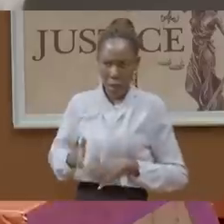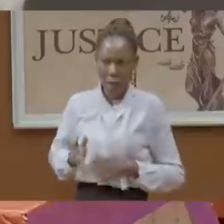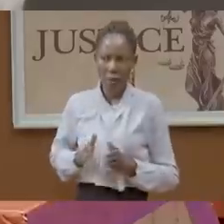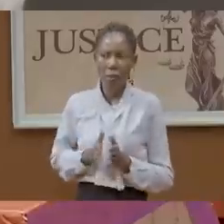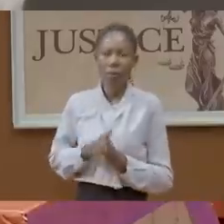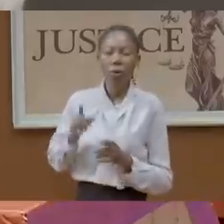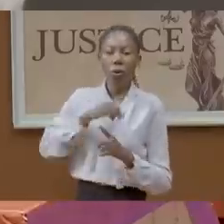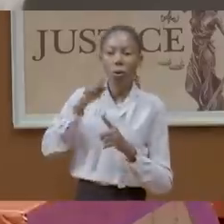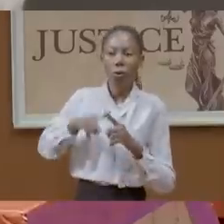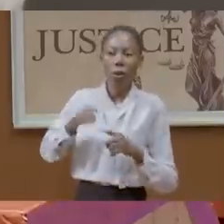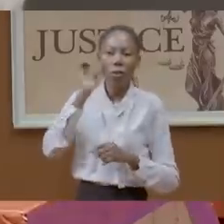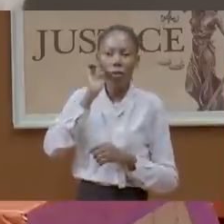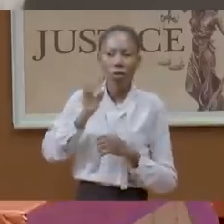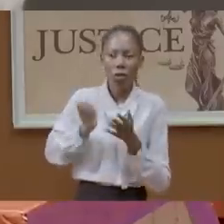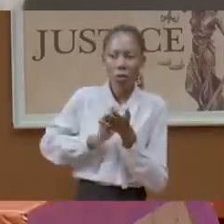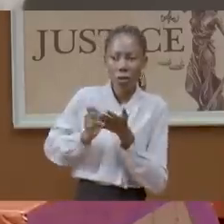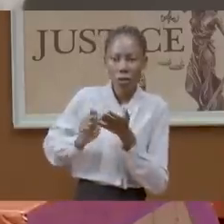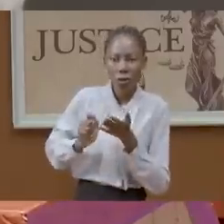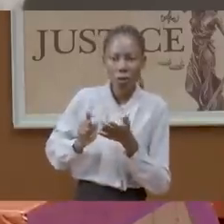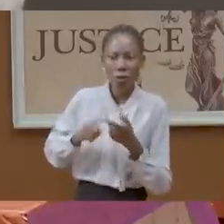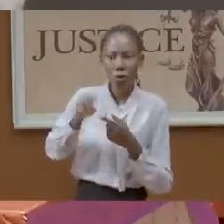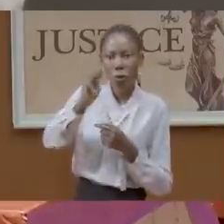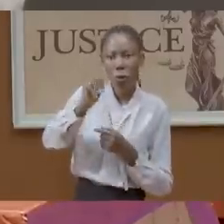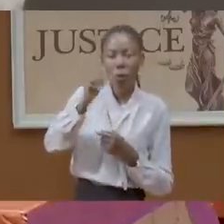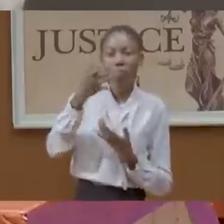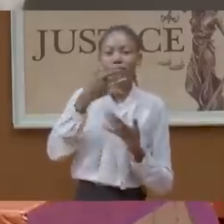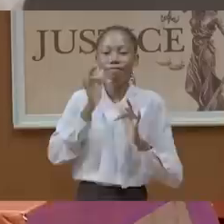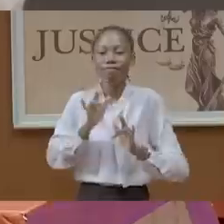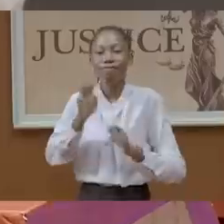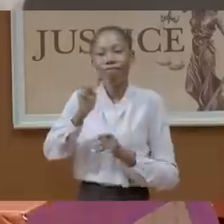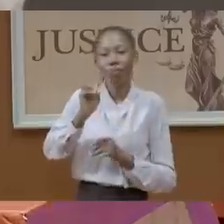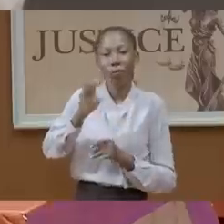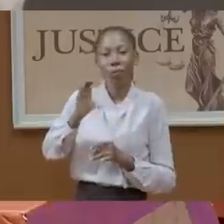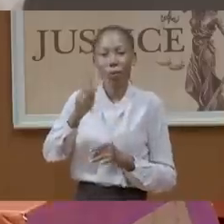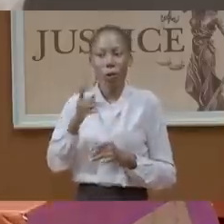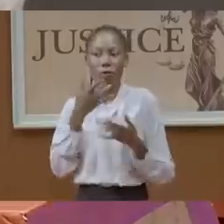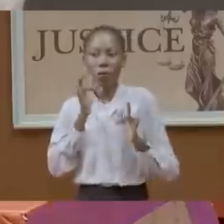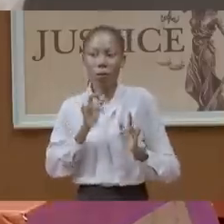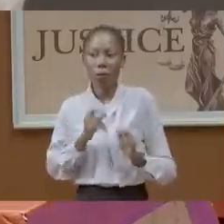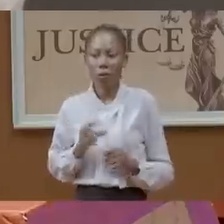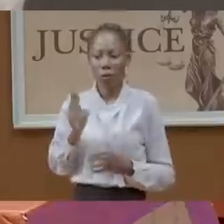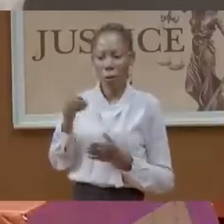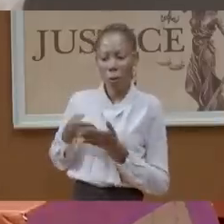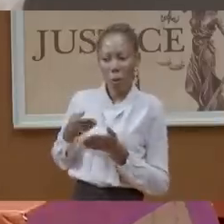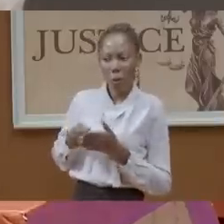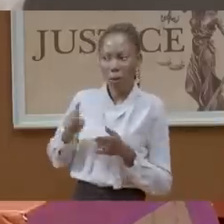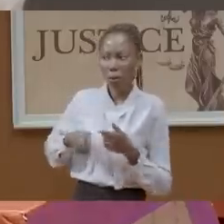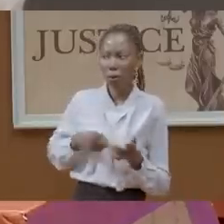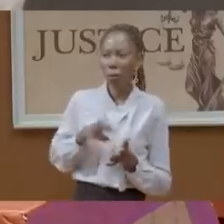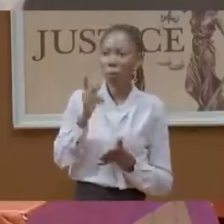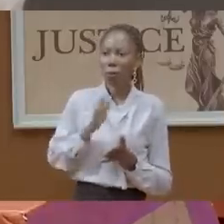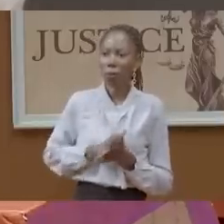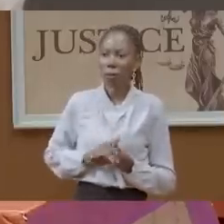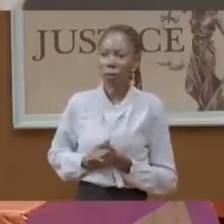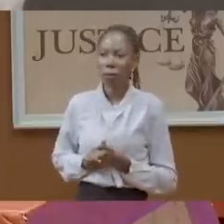she wrote her mock, I took her. She got admission to the Queen's College. Then no money to pay. So,